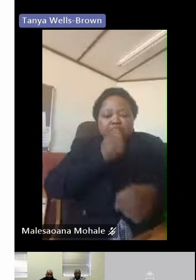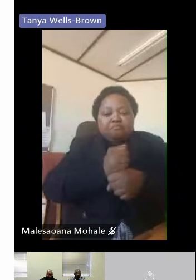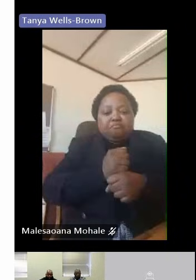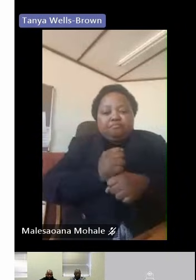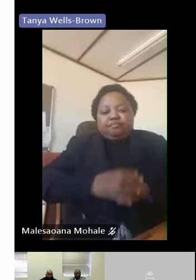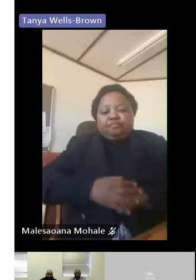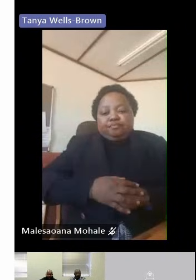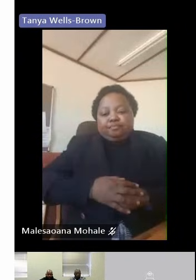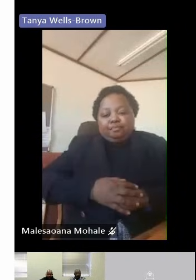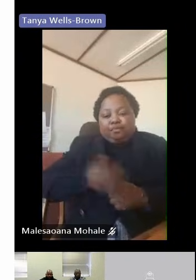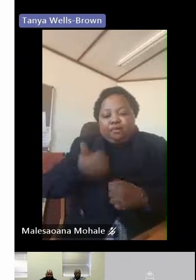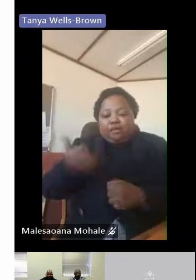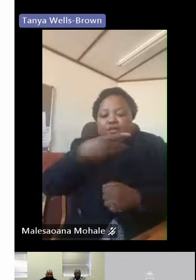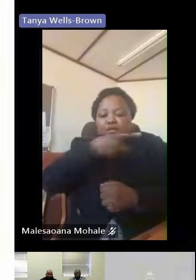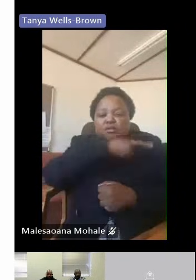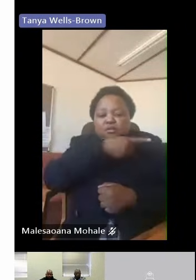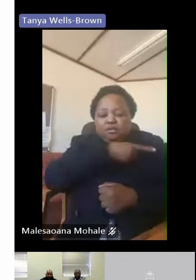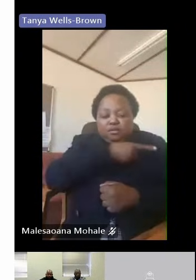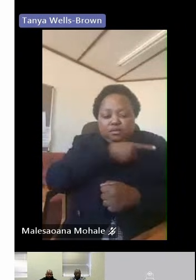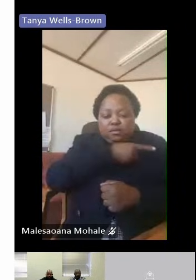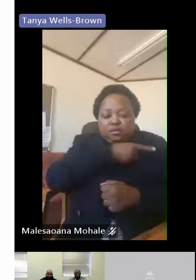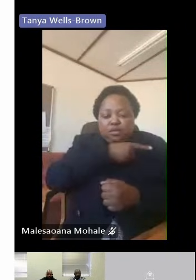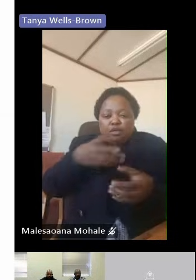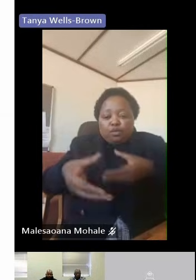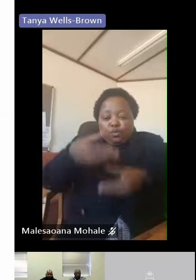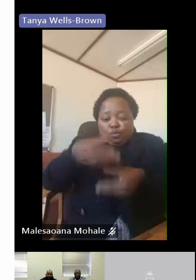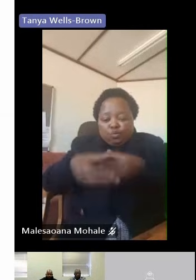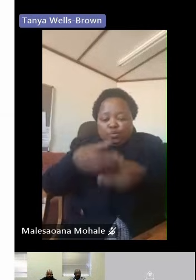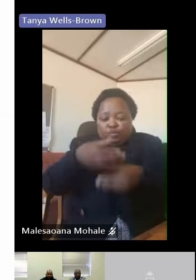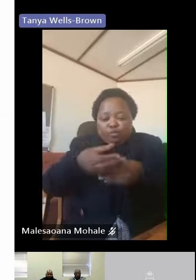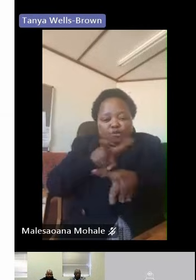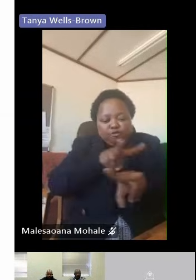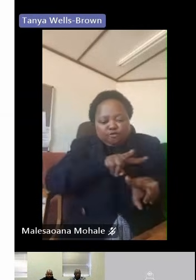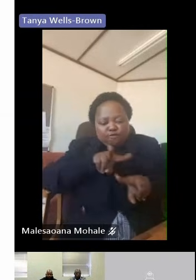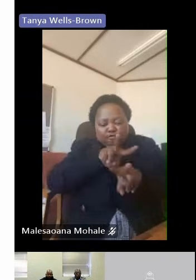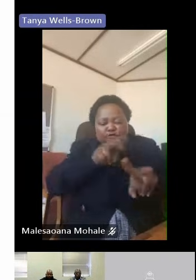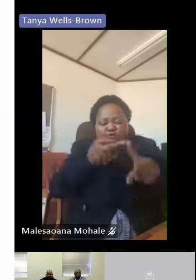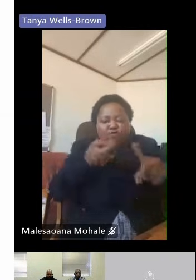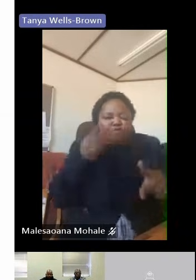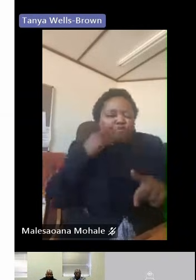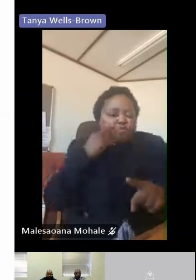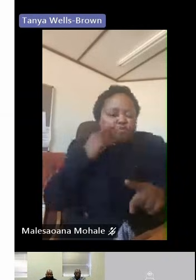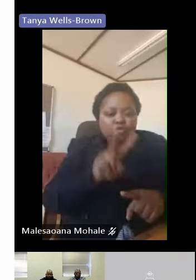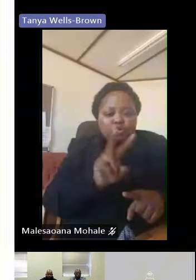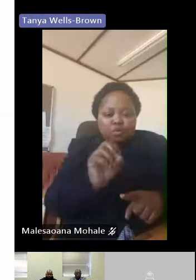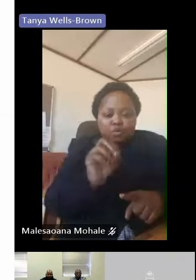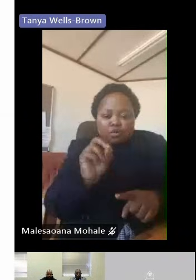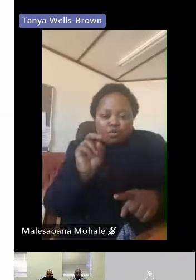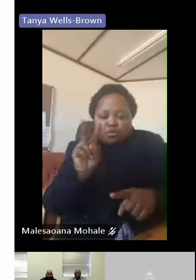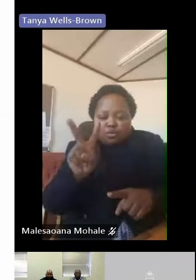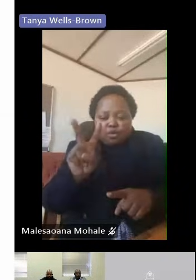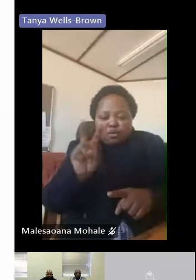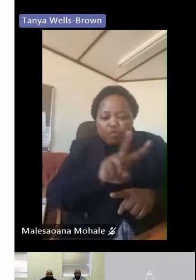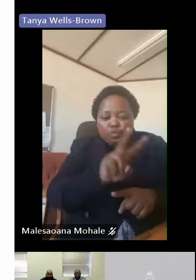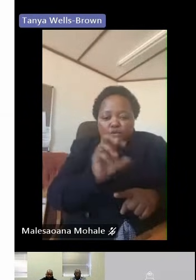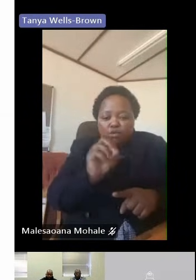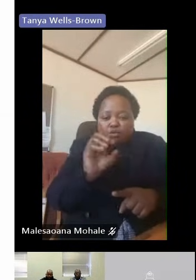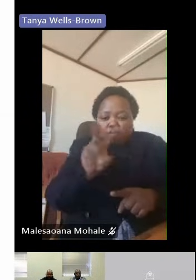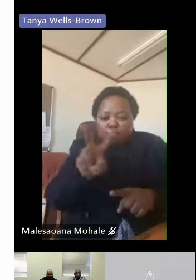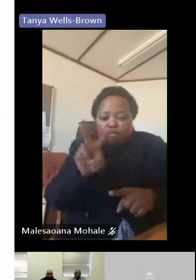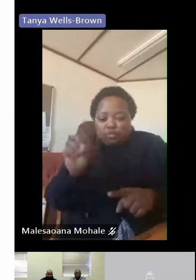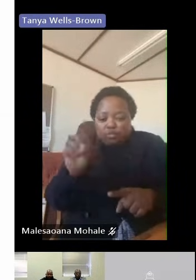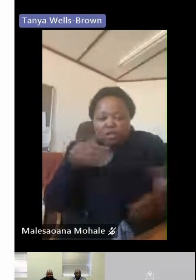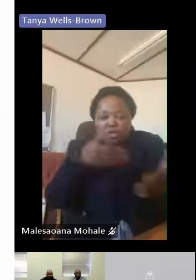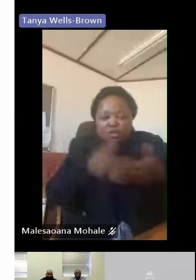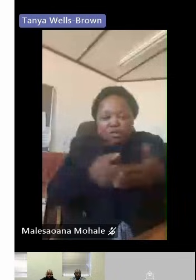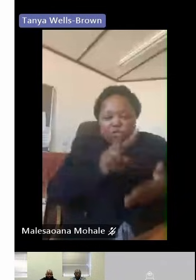and I've looked at anything that looks at coordination from 2020 to 2025. I've participated